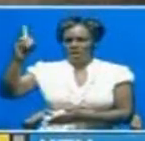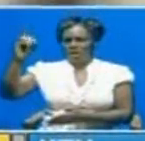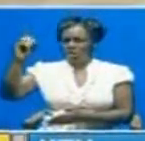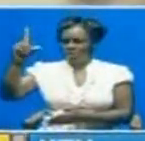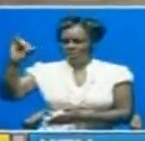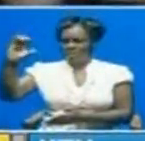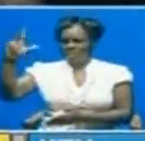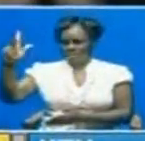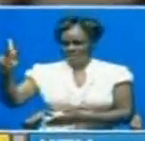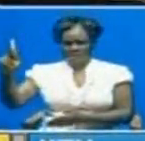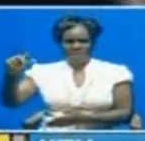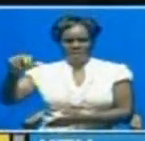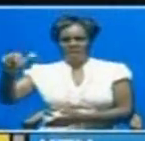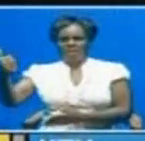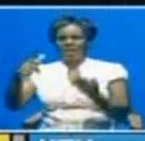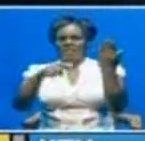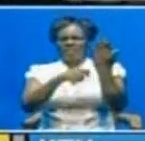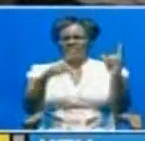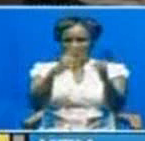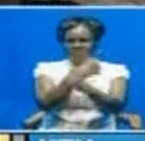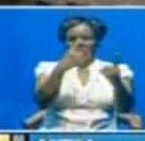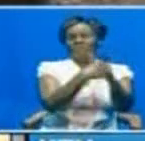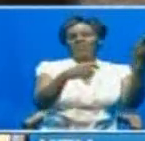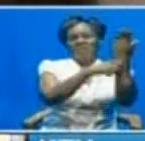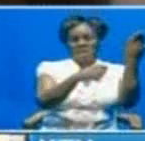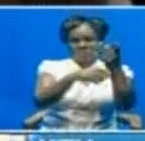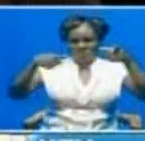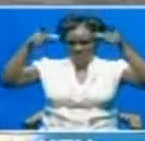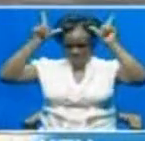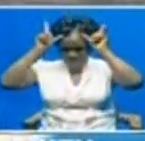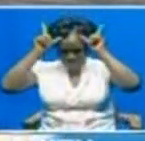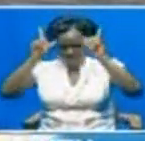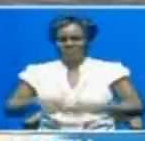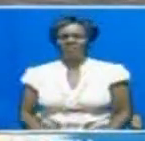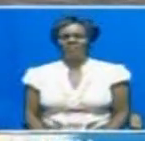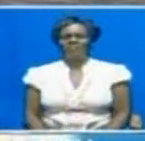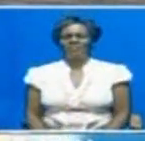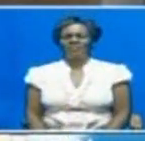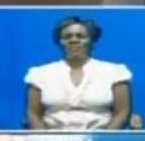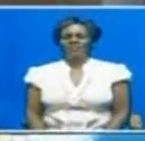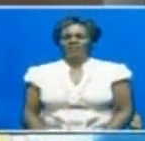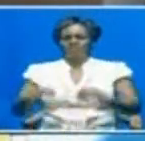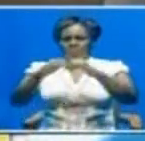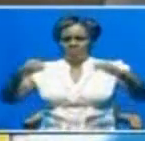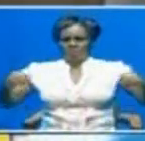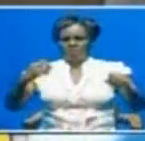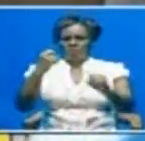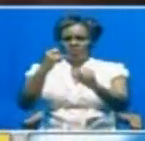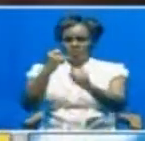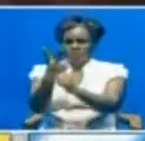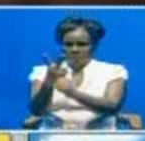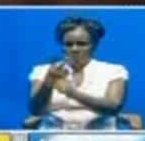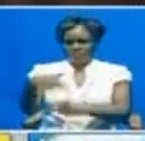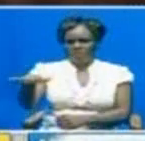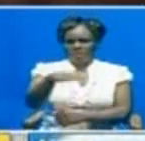bull. This one is a Simmental little bull. The ranch is divided into 12 grazing